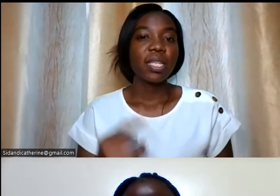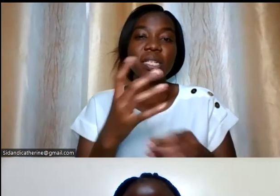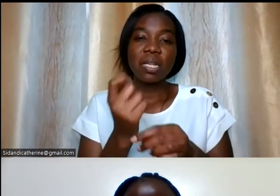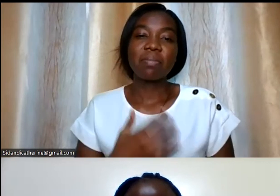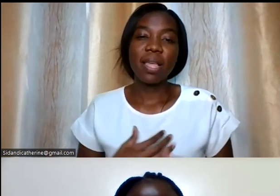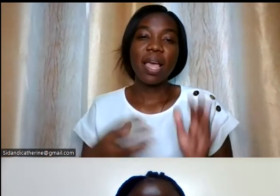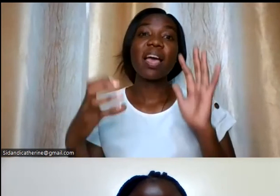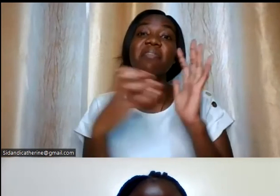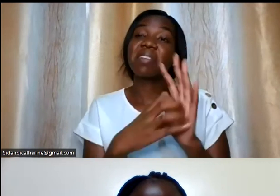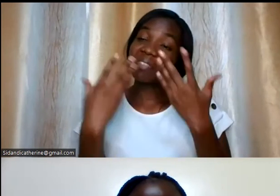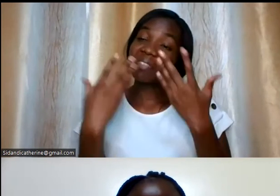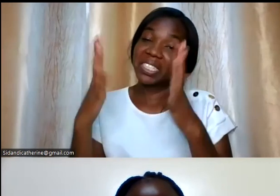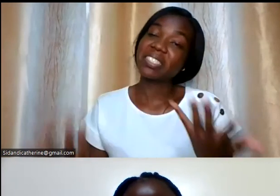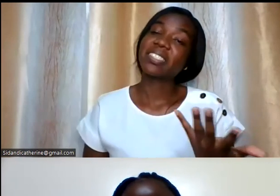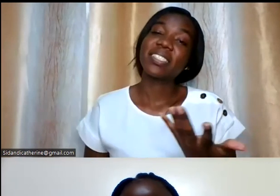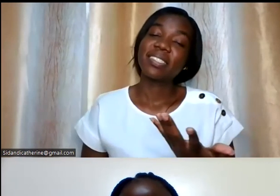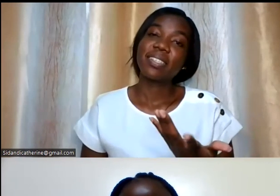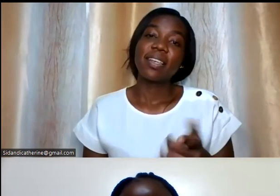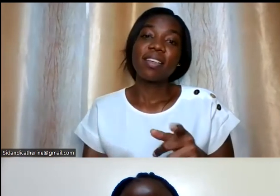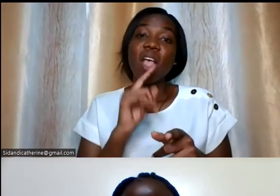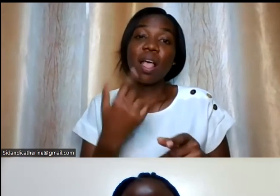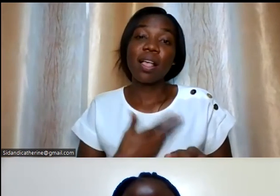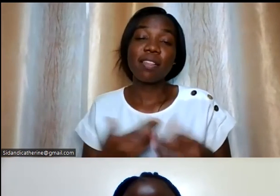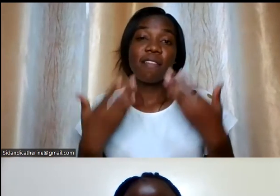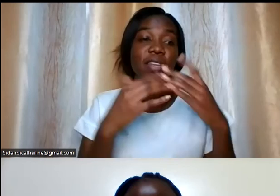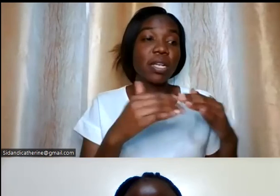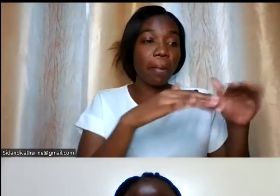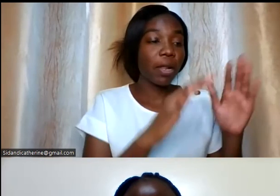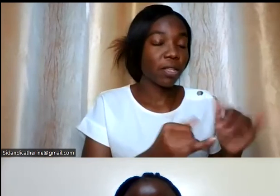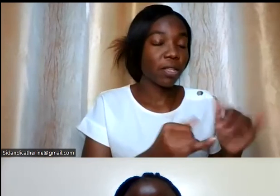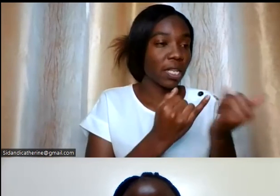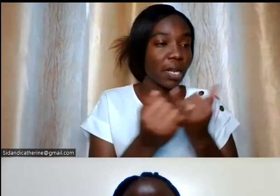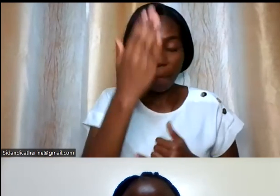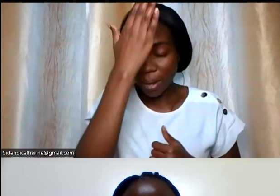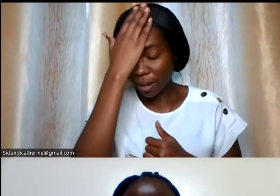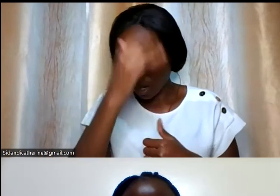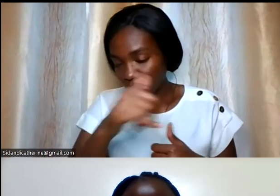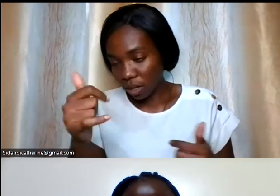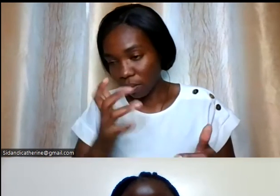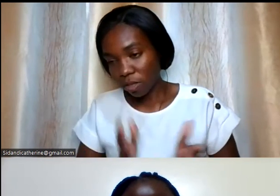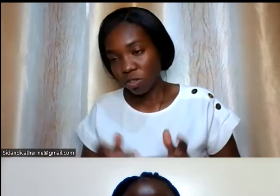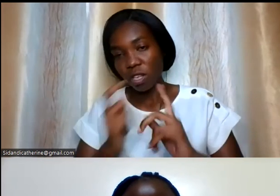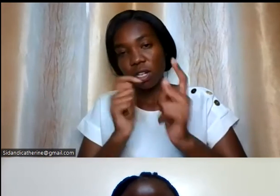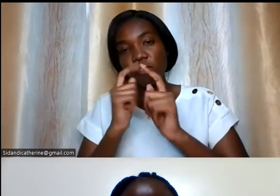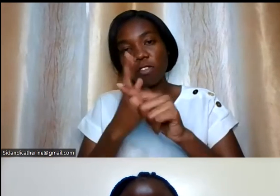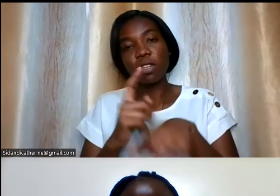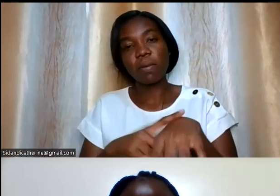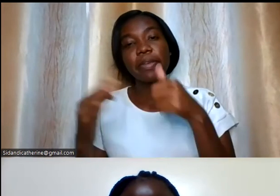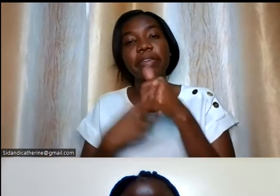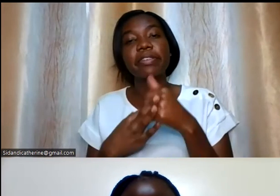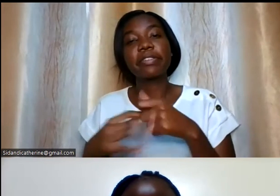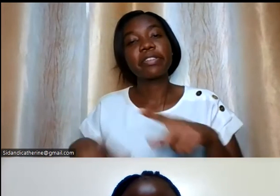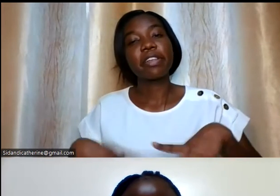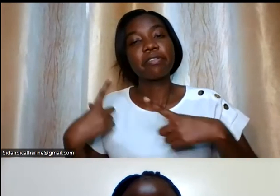already 1 week old. We are finishing your burial on Saturday. On Monday, we have interviews from 8 a.m. Life